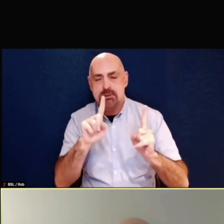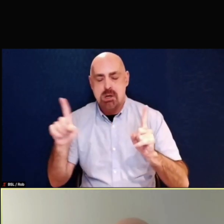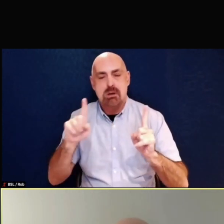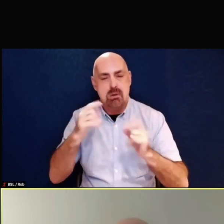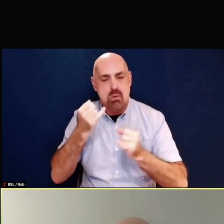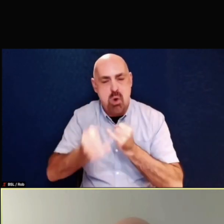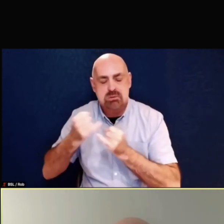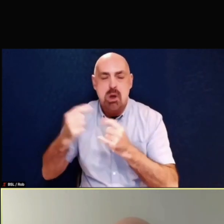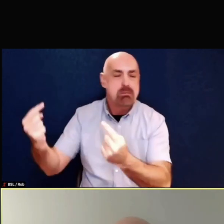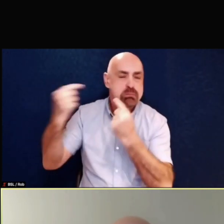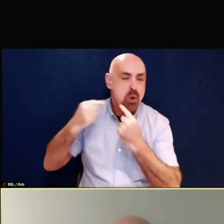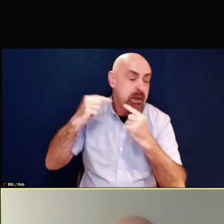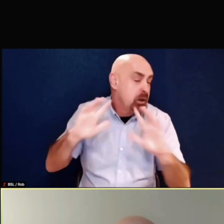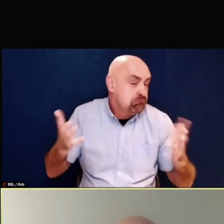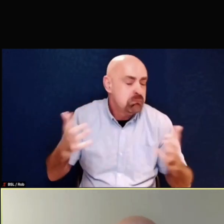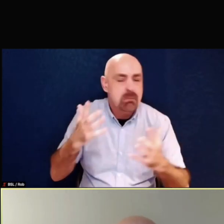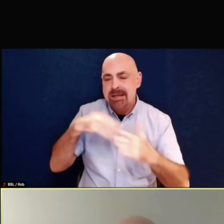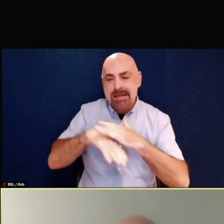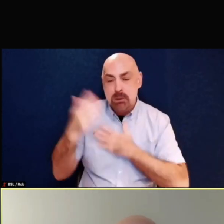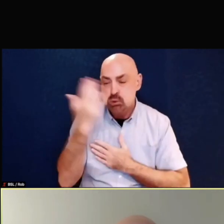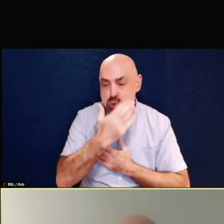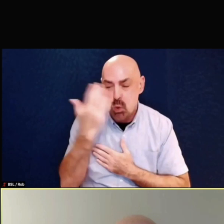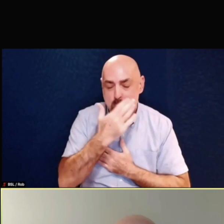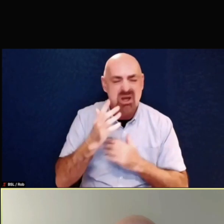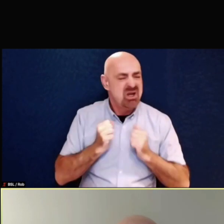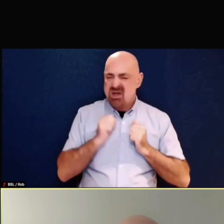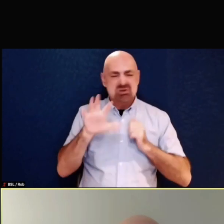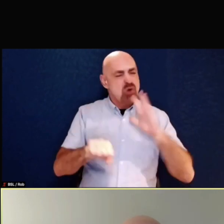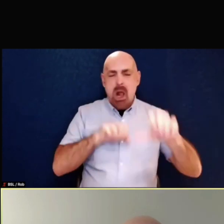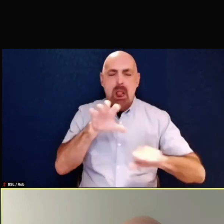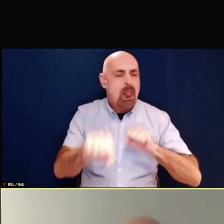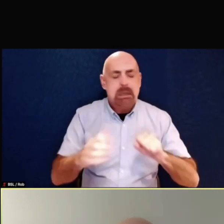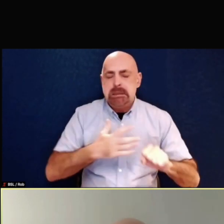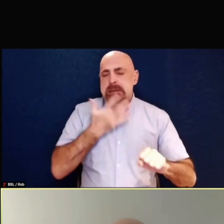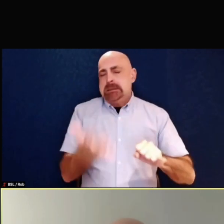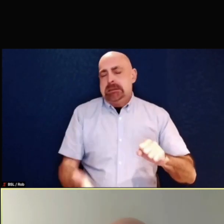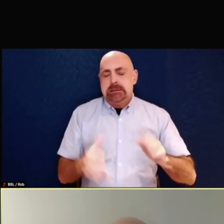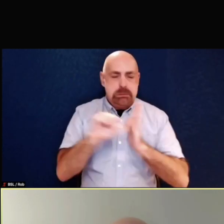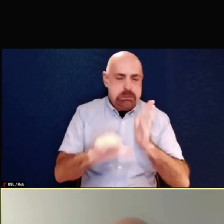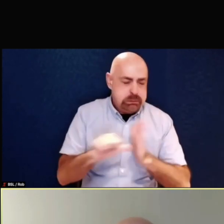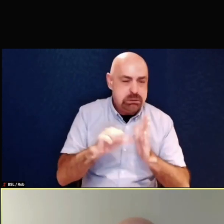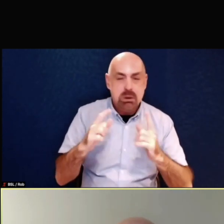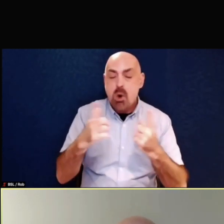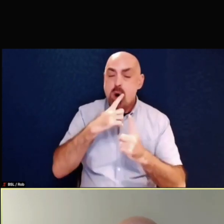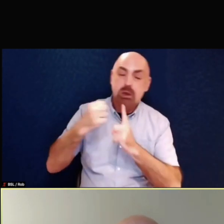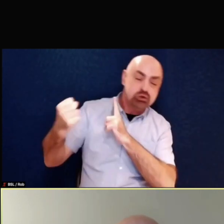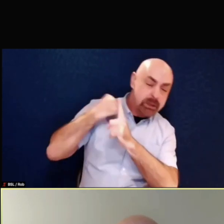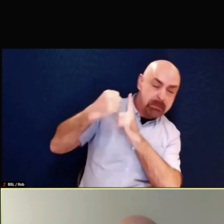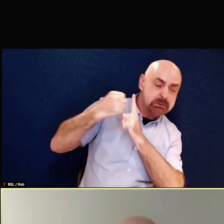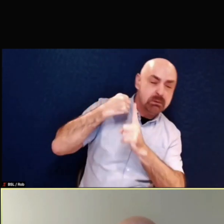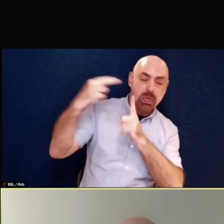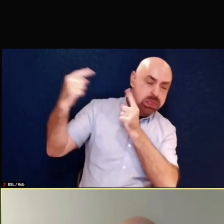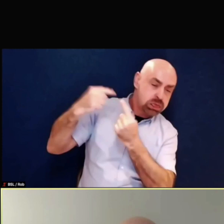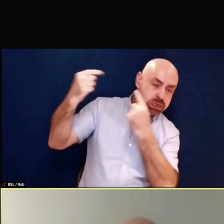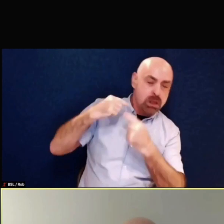experience bullying, maybe they end up in a school where they're really, really struggling. Maybe they experience maltreatment. It could be a range of different